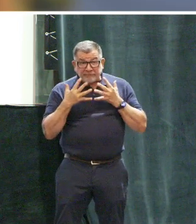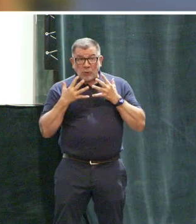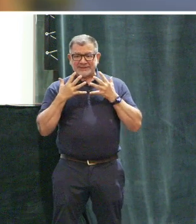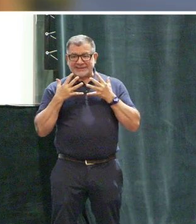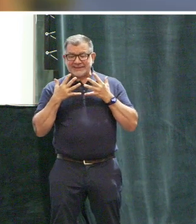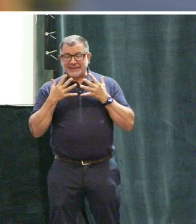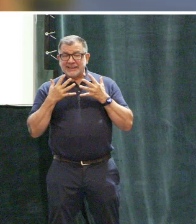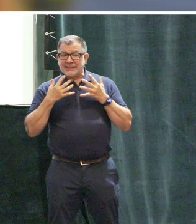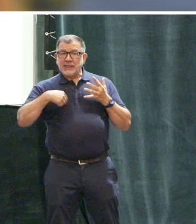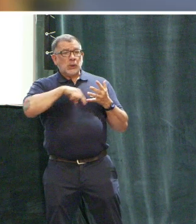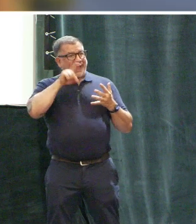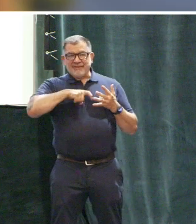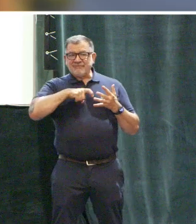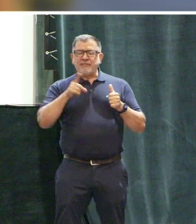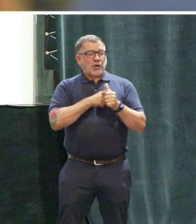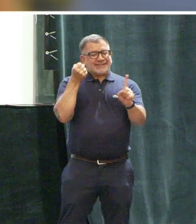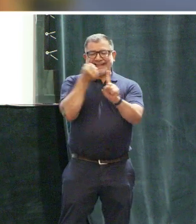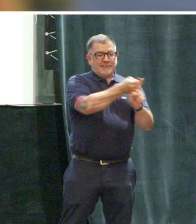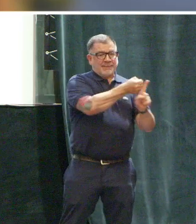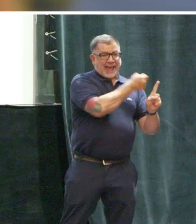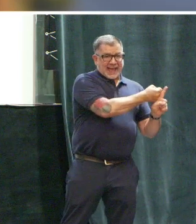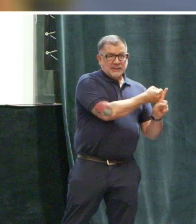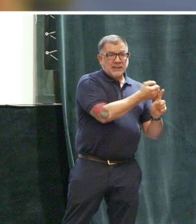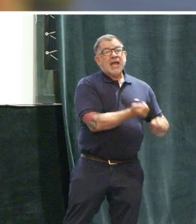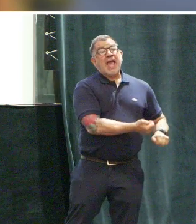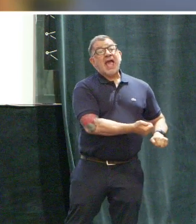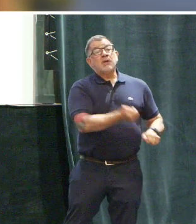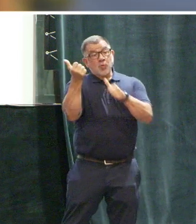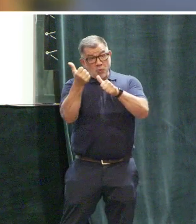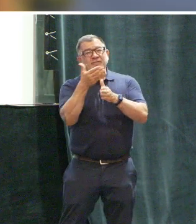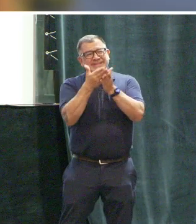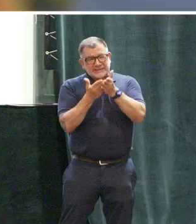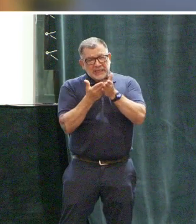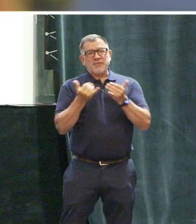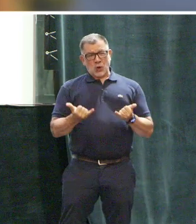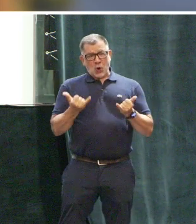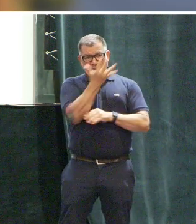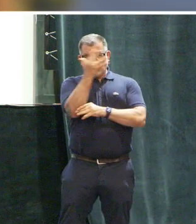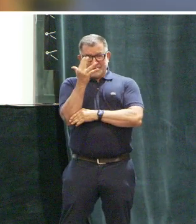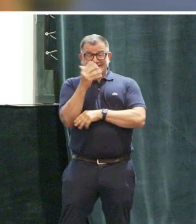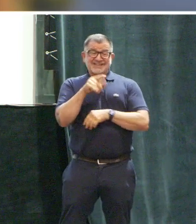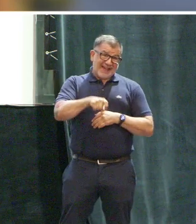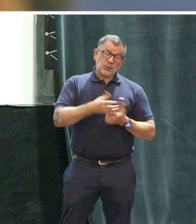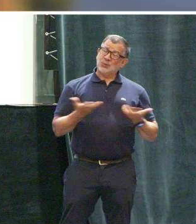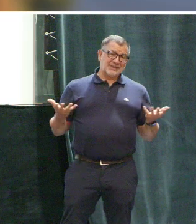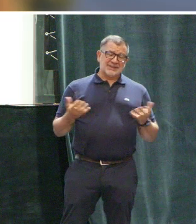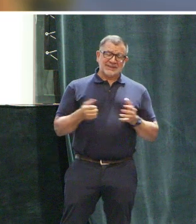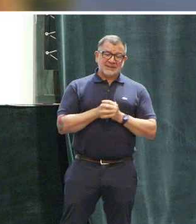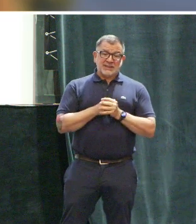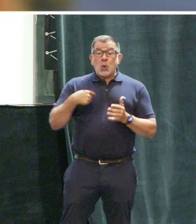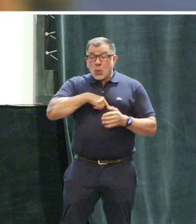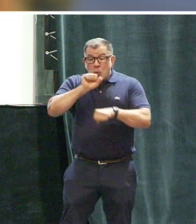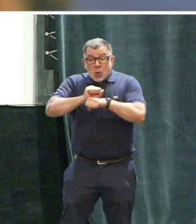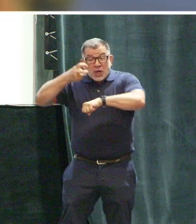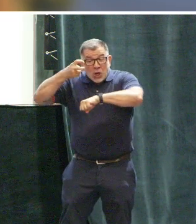two, we do have to impact and remove some of the existing trees. And we are working very hard, the entire project team,